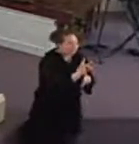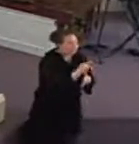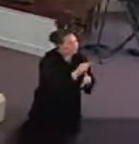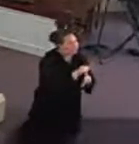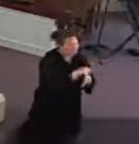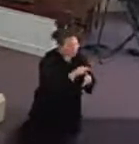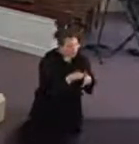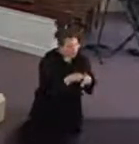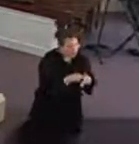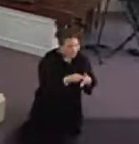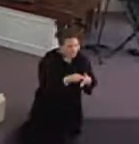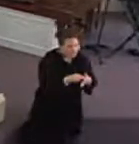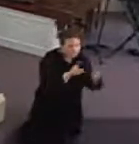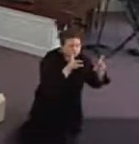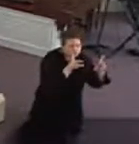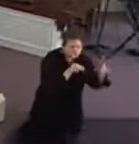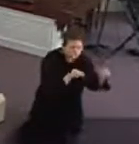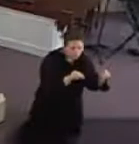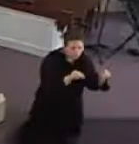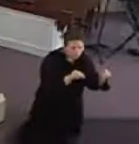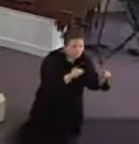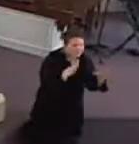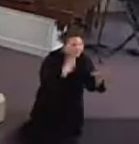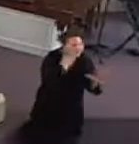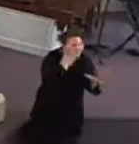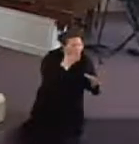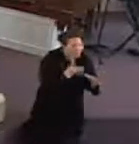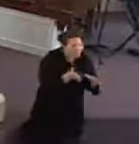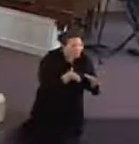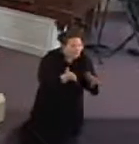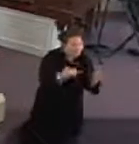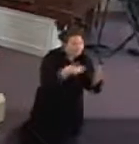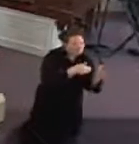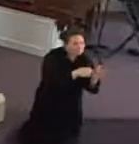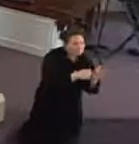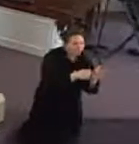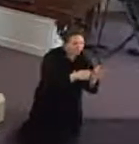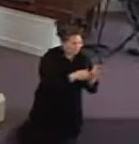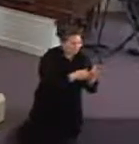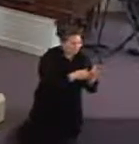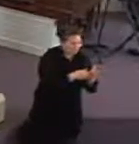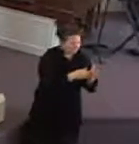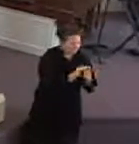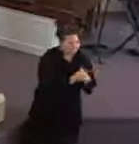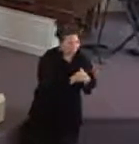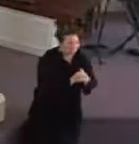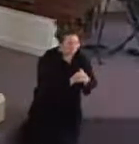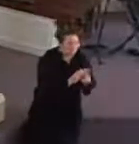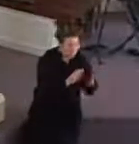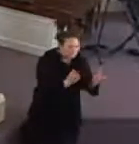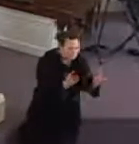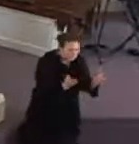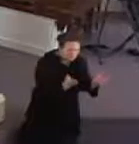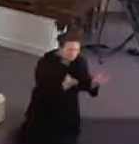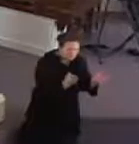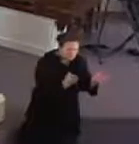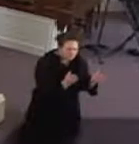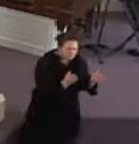he also reap. Well, let me just emphasize that just a little bit here.